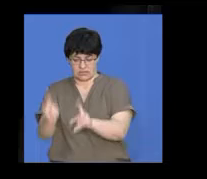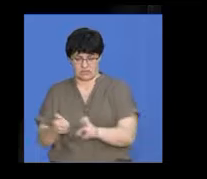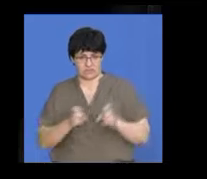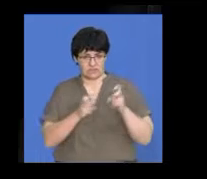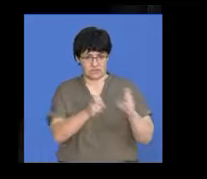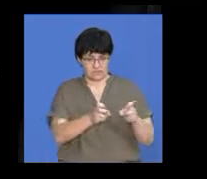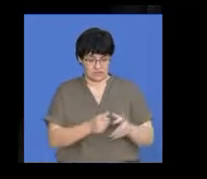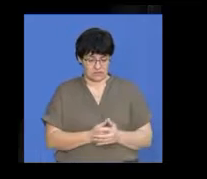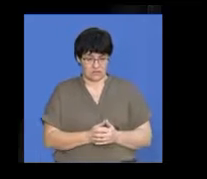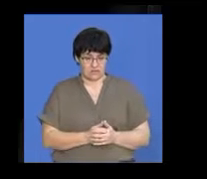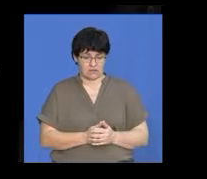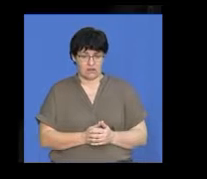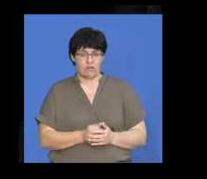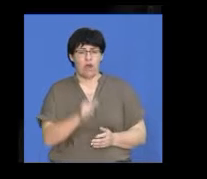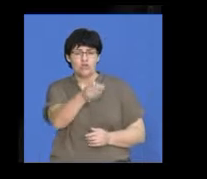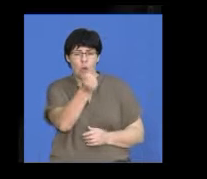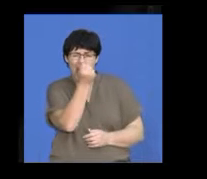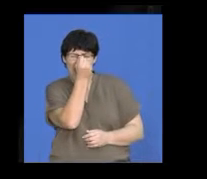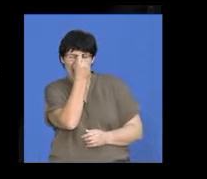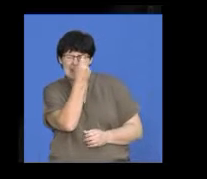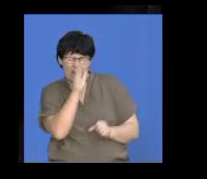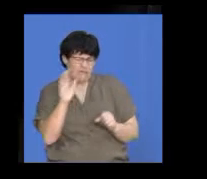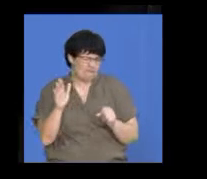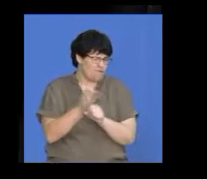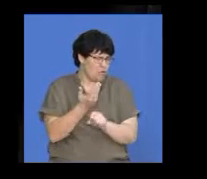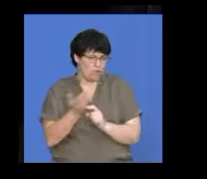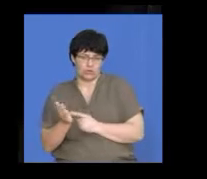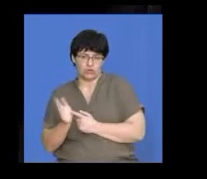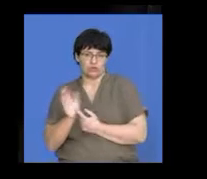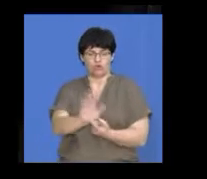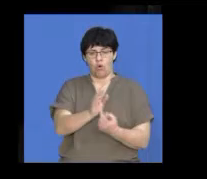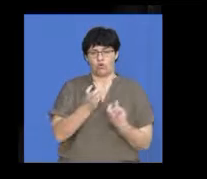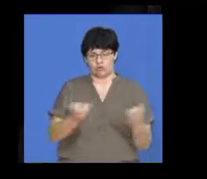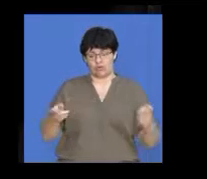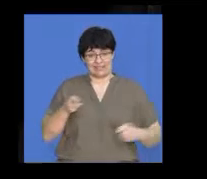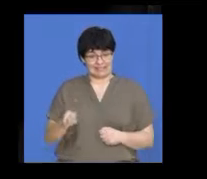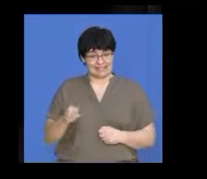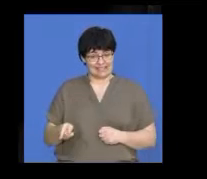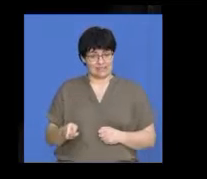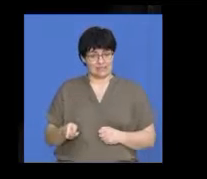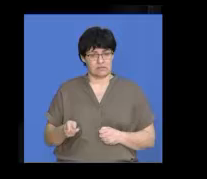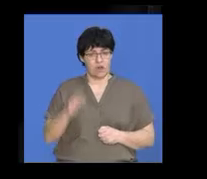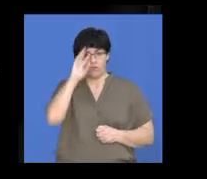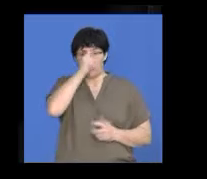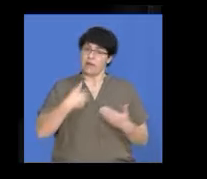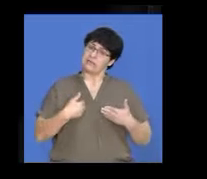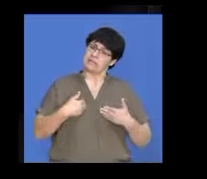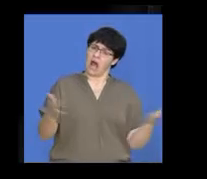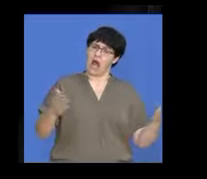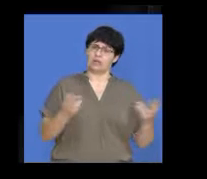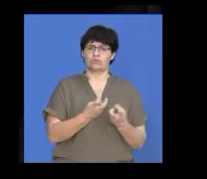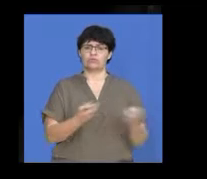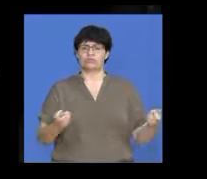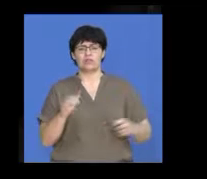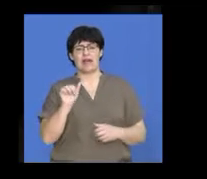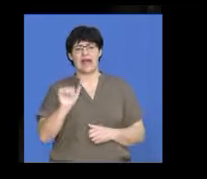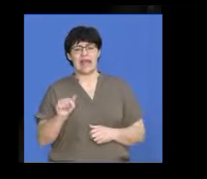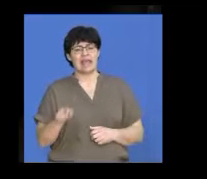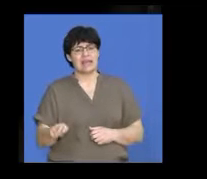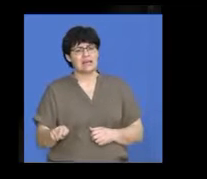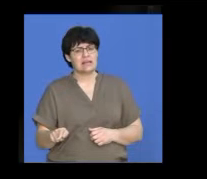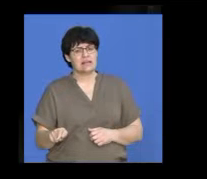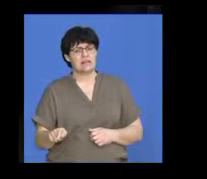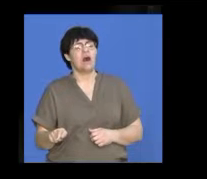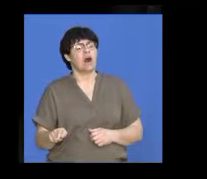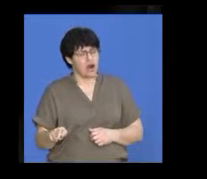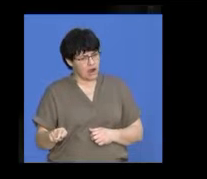to demonstrate a thorough understanding of the sources. Now guys, remember when I started, when we were looking at source A, I told you that it